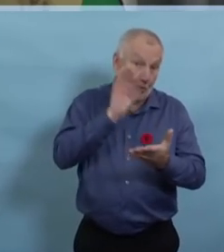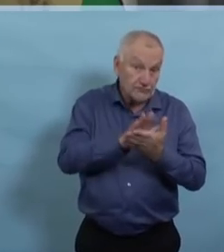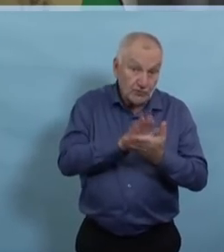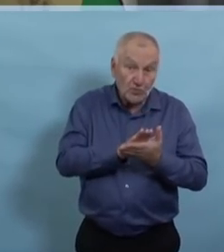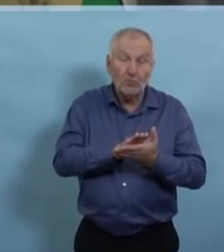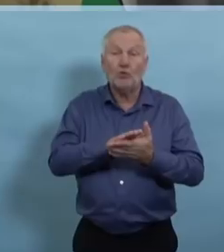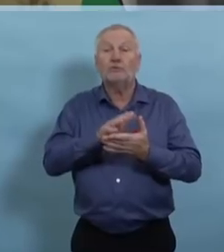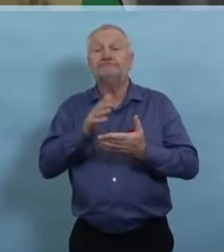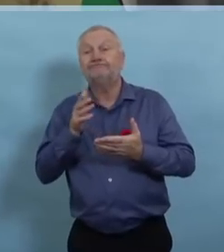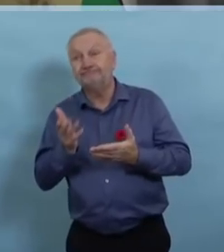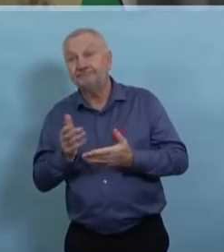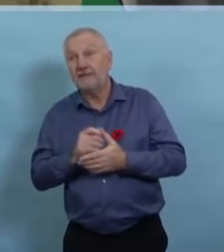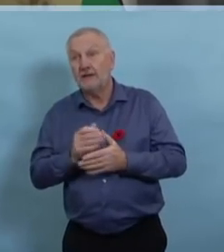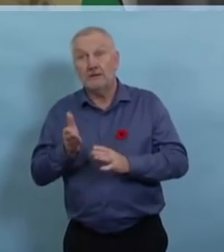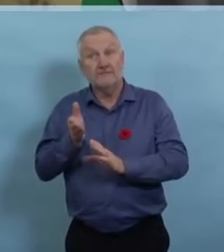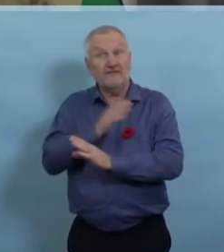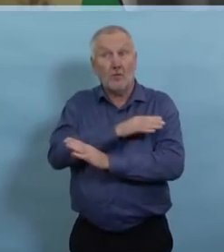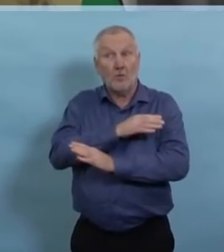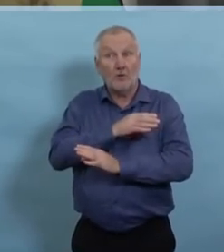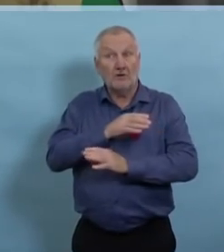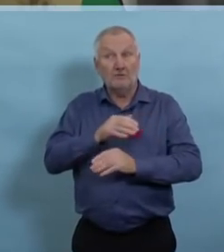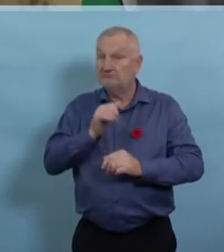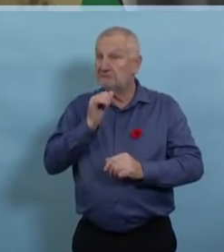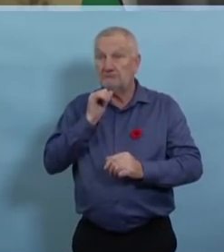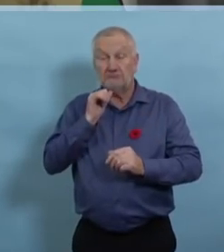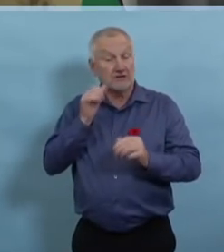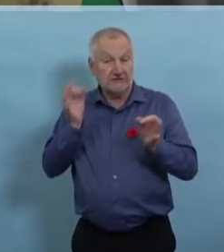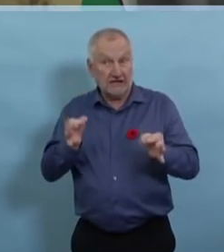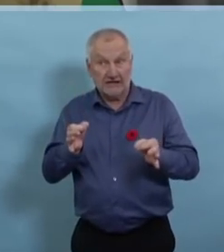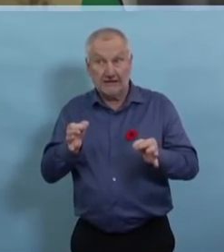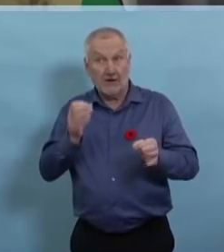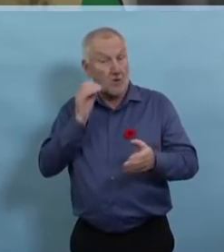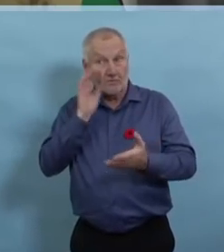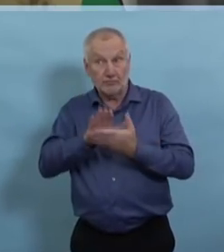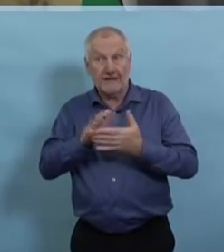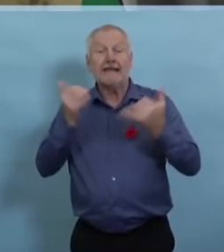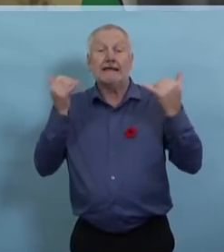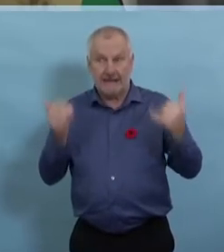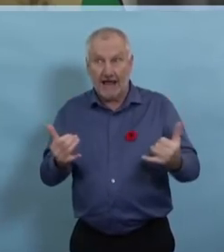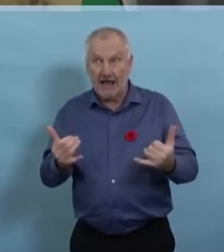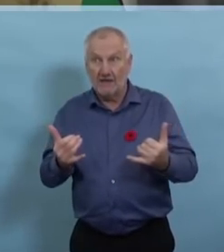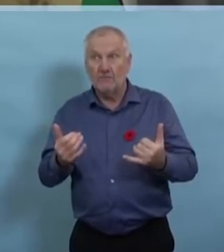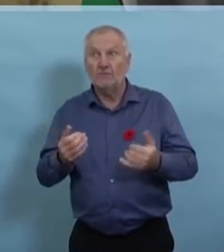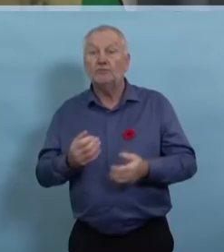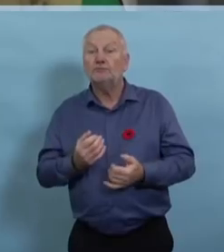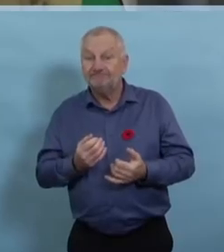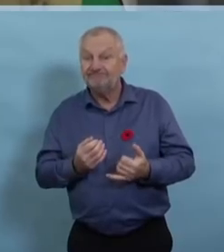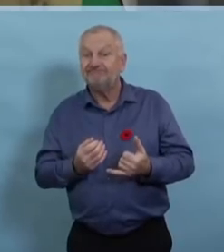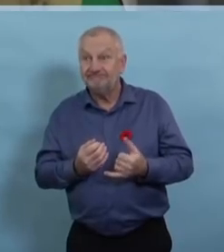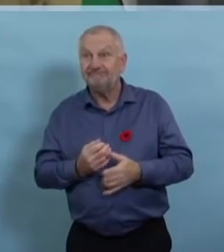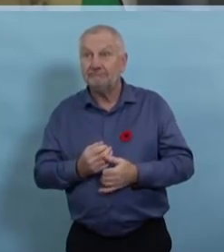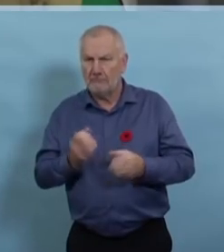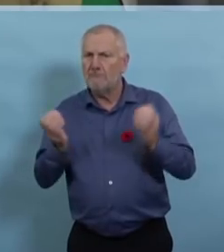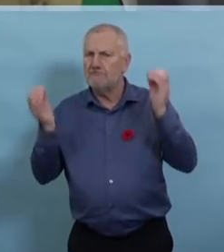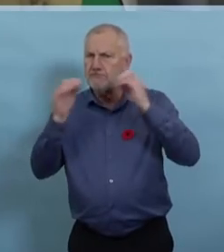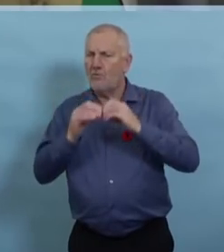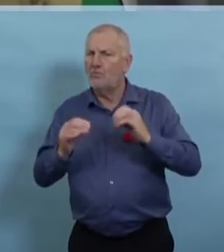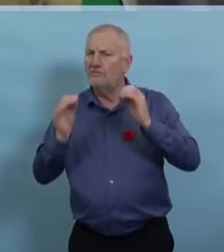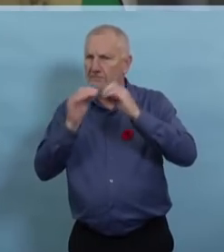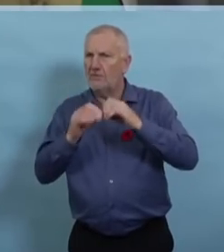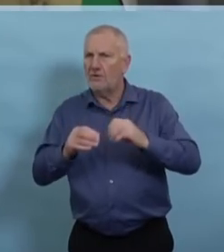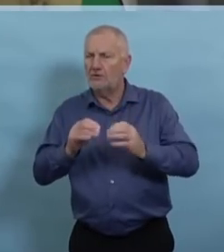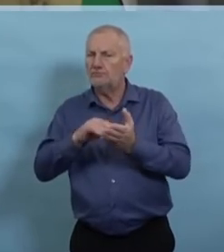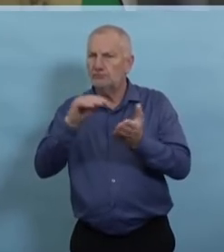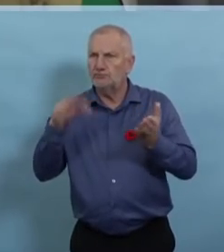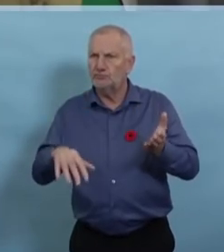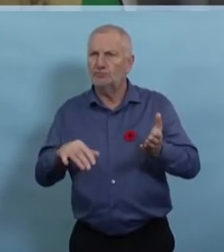pandemic environment. And so there are many more students now who are learning at home for a variety of different